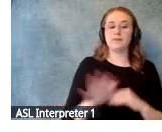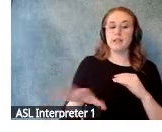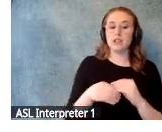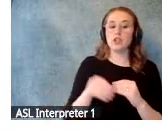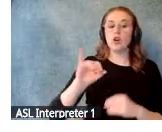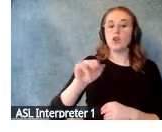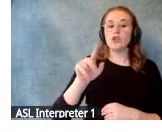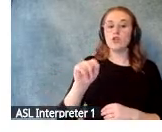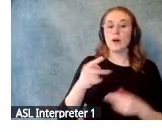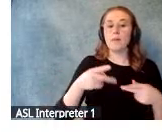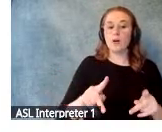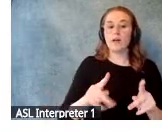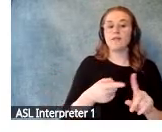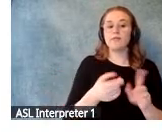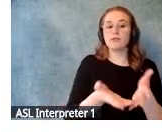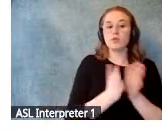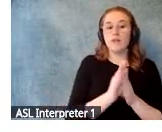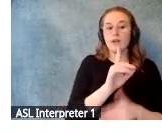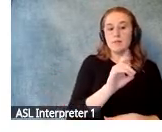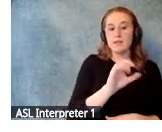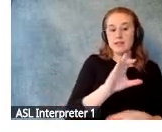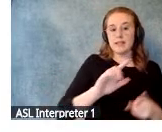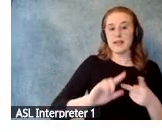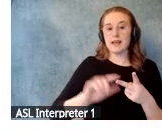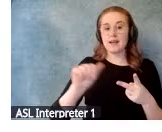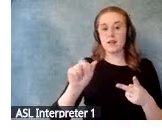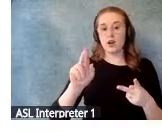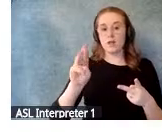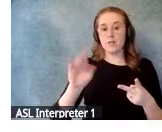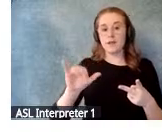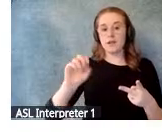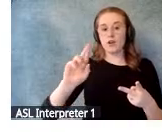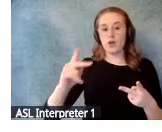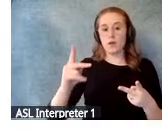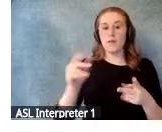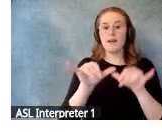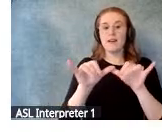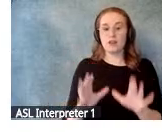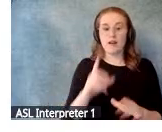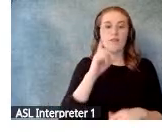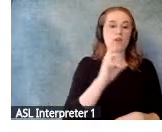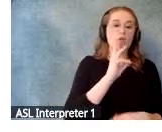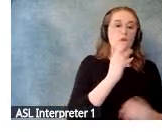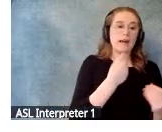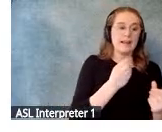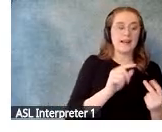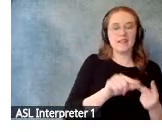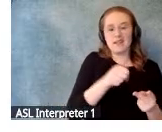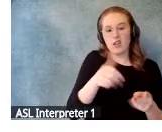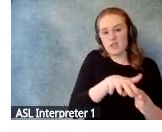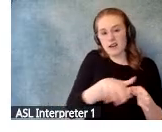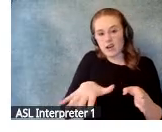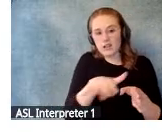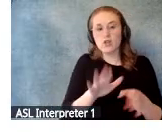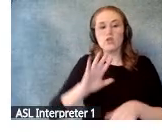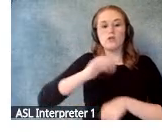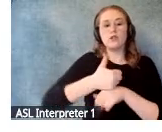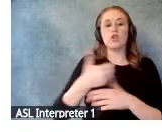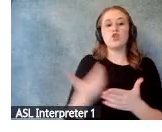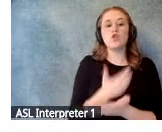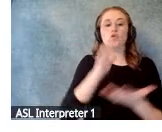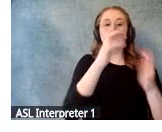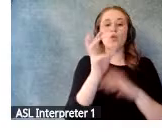is sought from DEC and the Army Corps of Engineers for wetland and wetland adjacent areas to install the new stormwater management